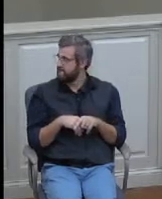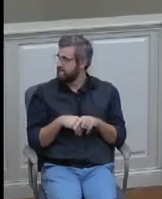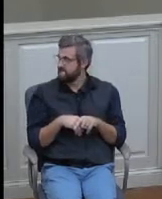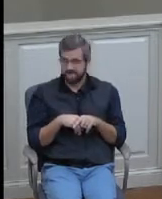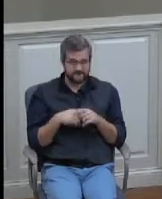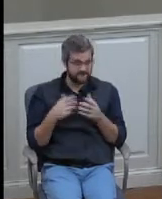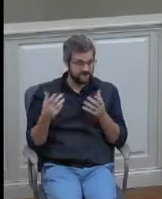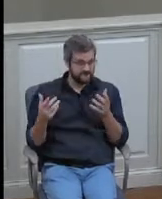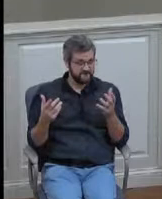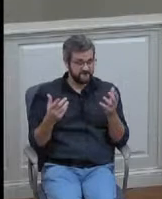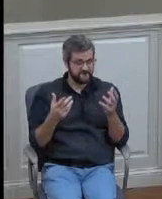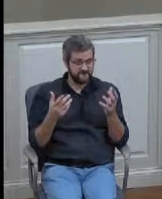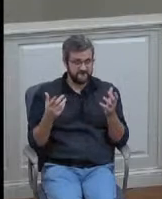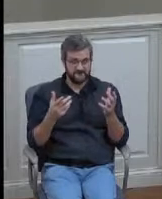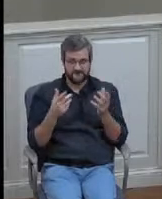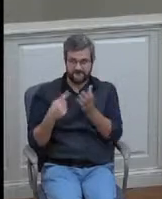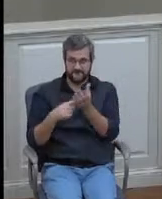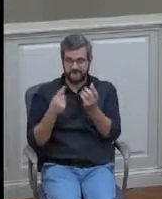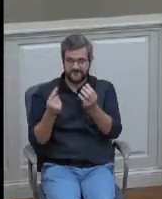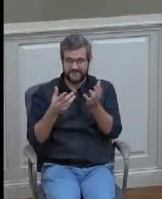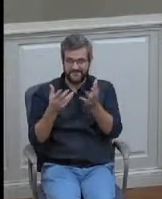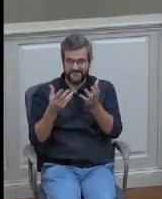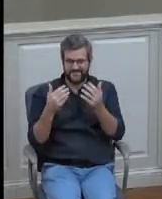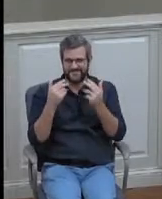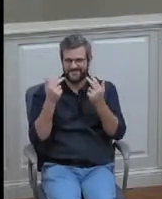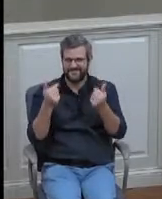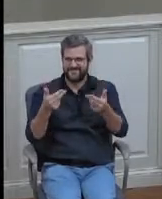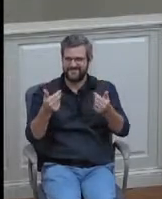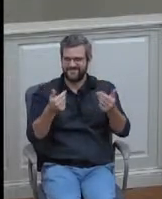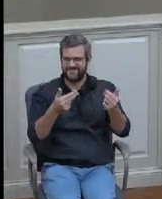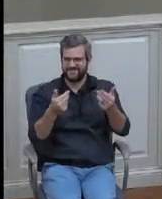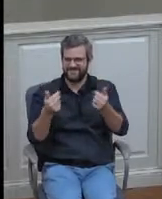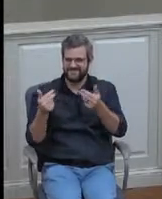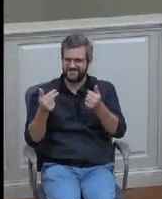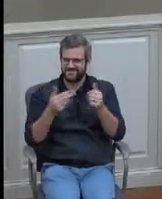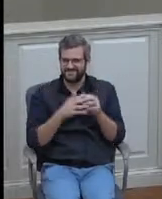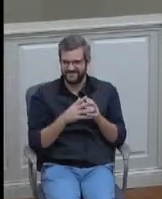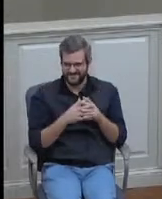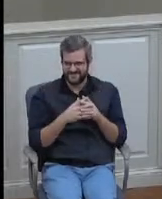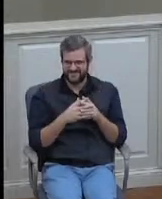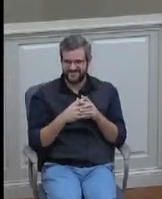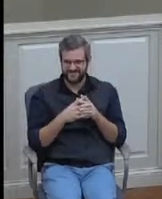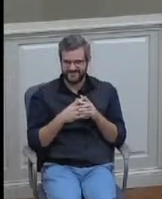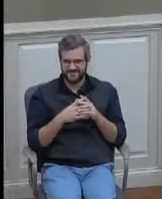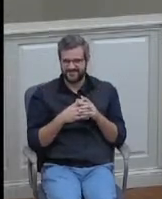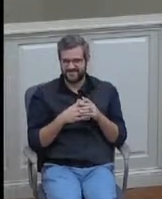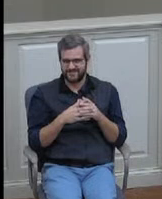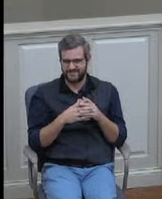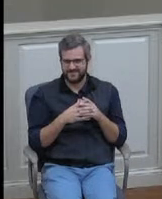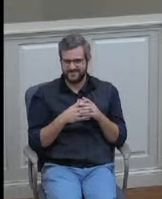Y'all all just gonna leave me back? Take it away, Nine.